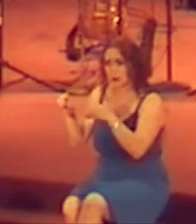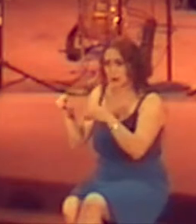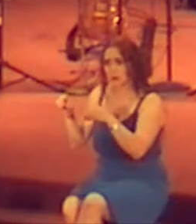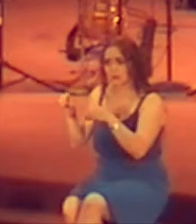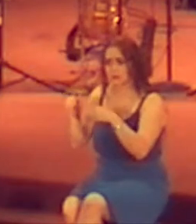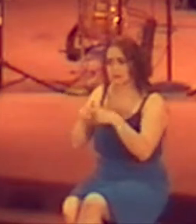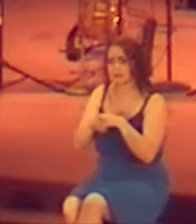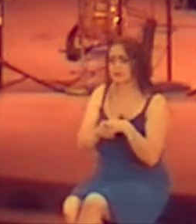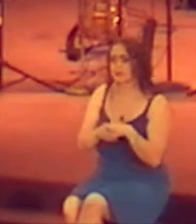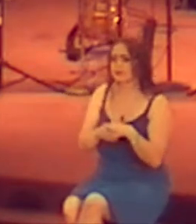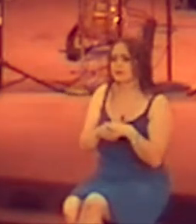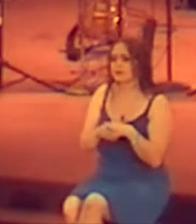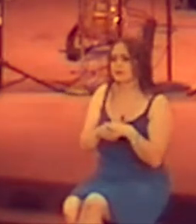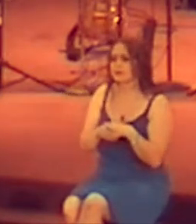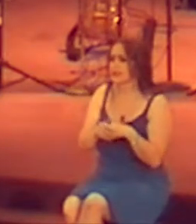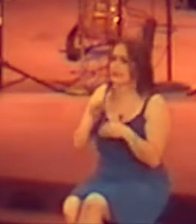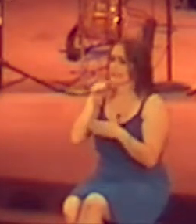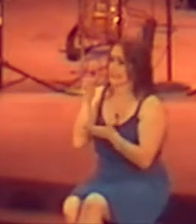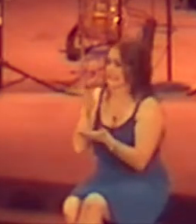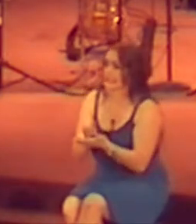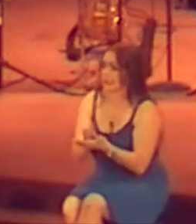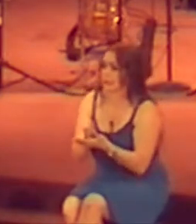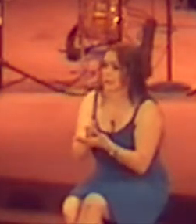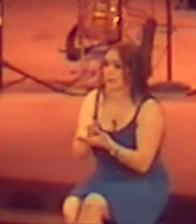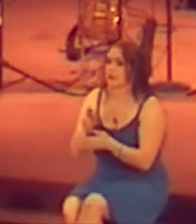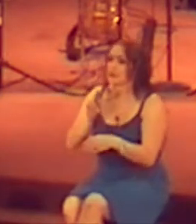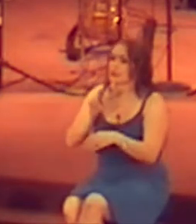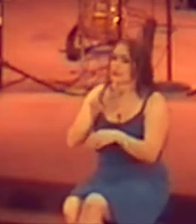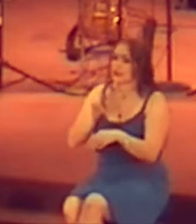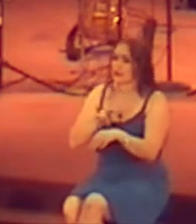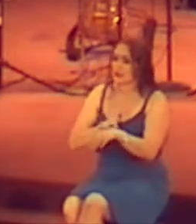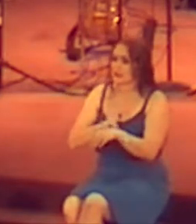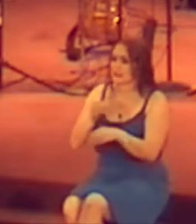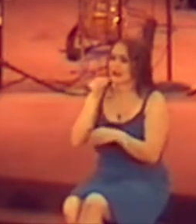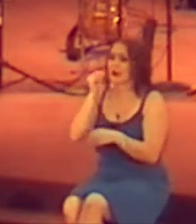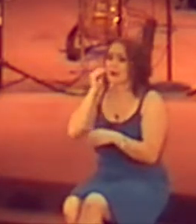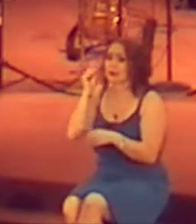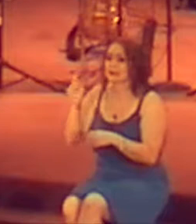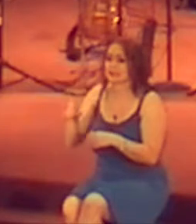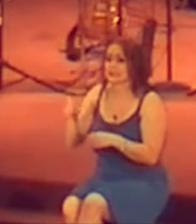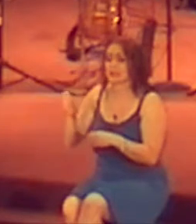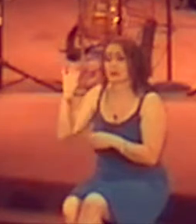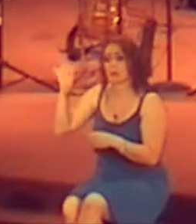that. But it didn't stop there, because nursing homes, they needed preachers on Mondays. And I said, okay.